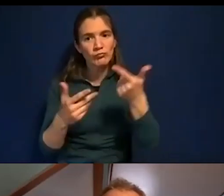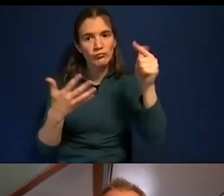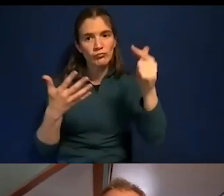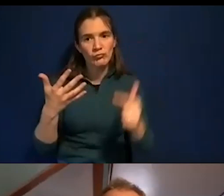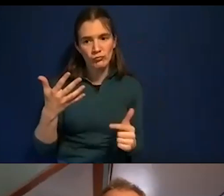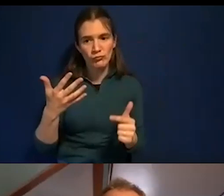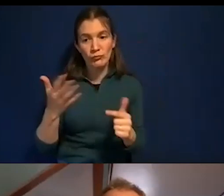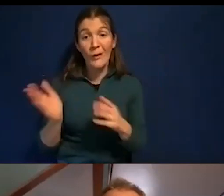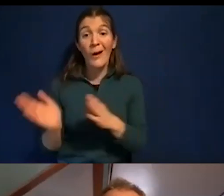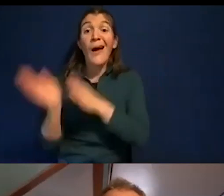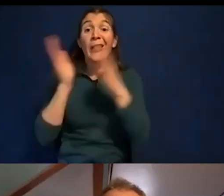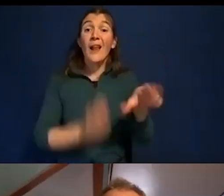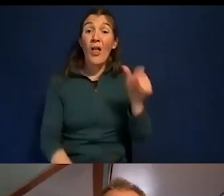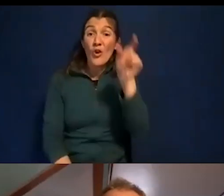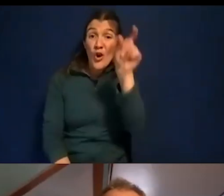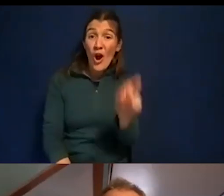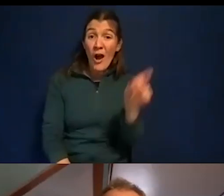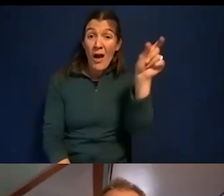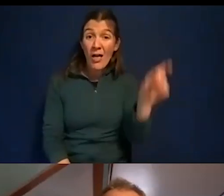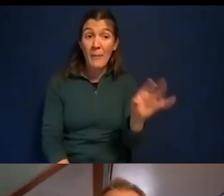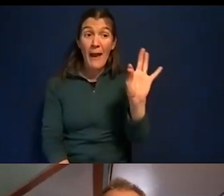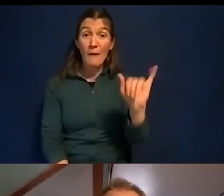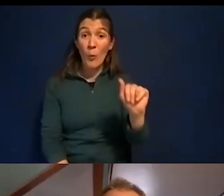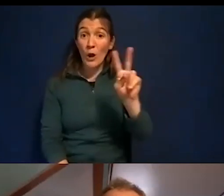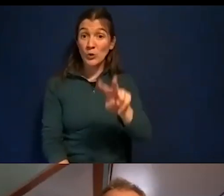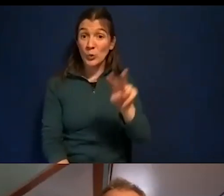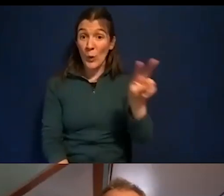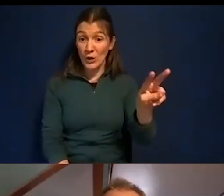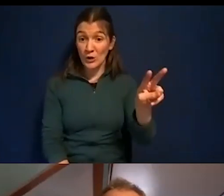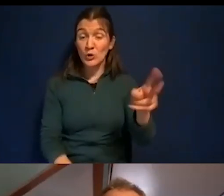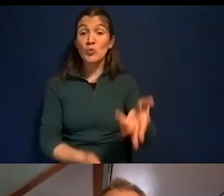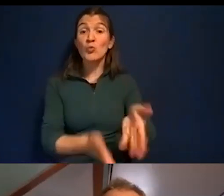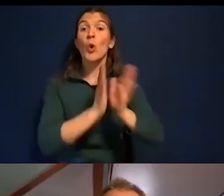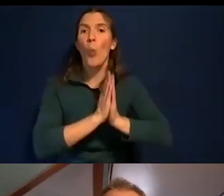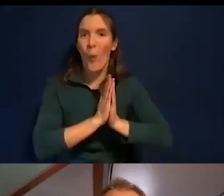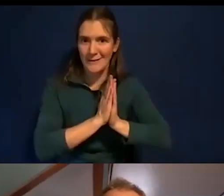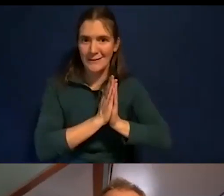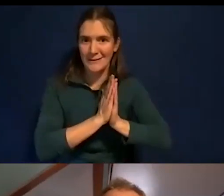And then the next column's the FY22 requests.